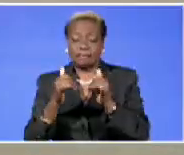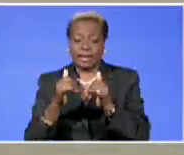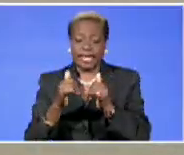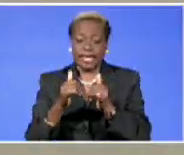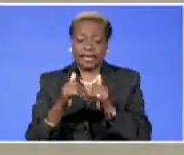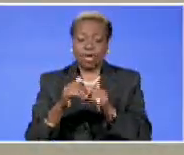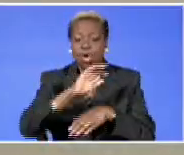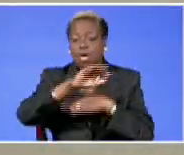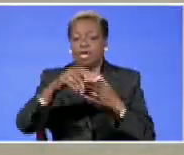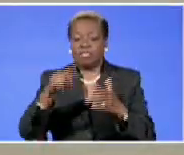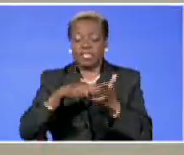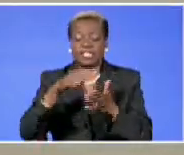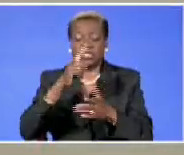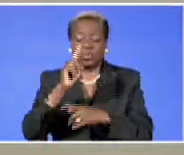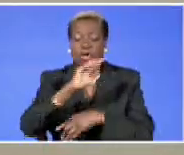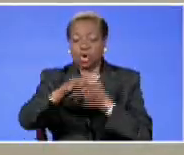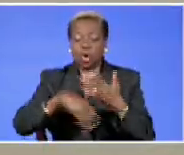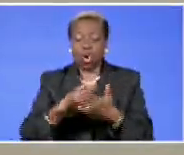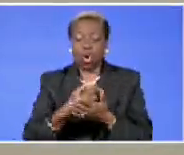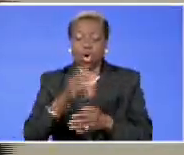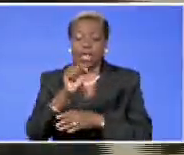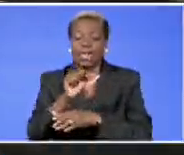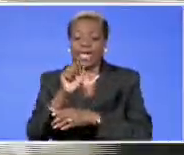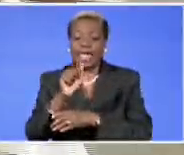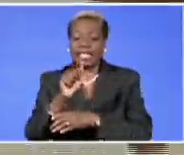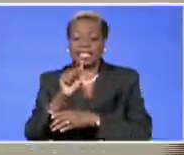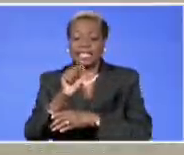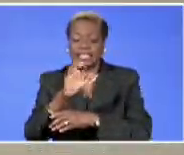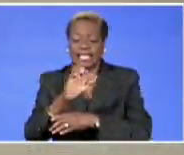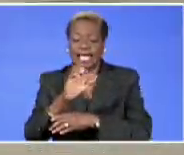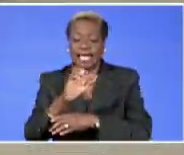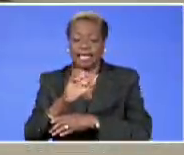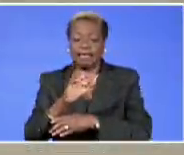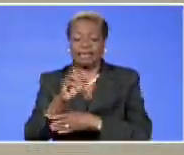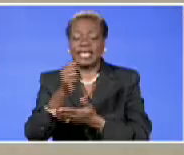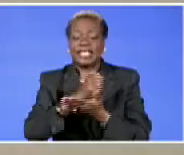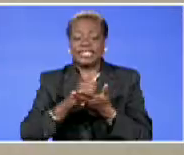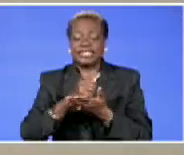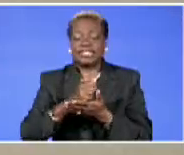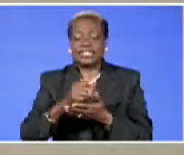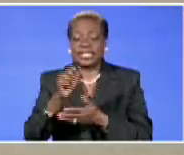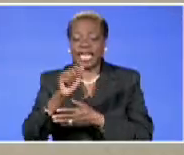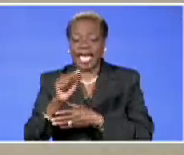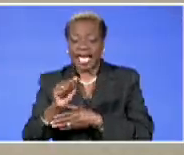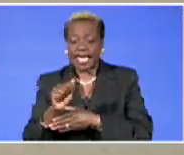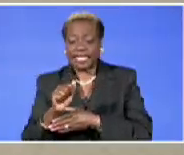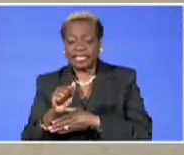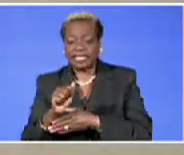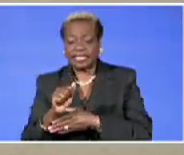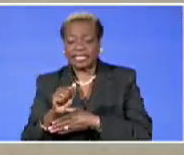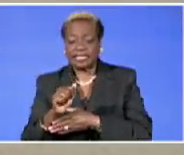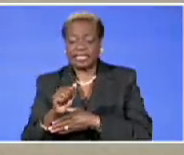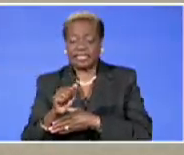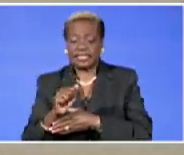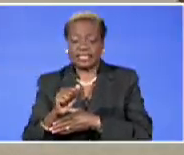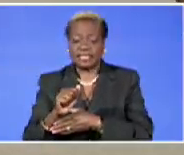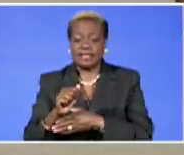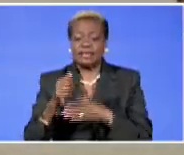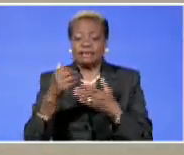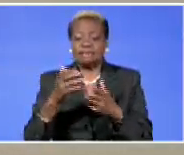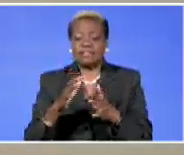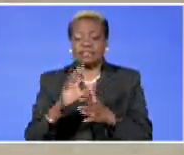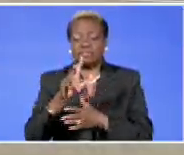all Sac early on. St. Anne's made a late push on the back of Jaden Stubbs, who scored more than half of his team's points, finishing up